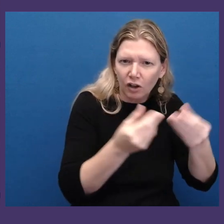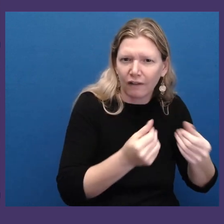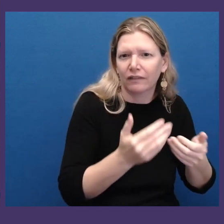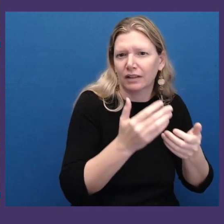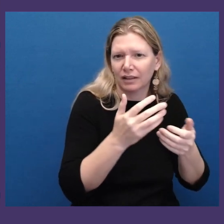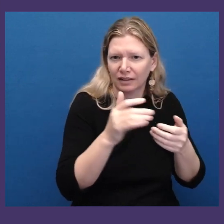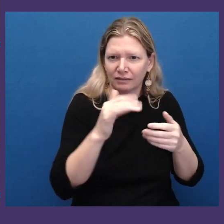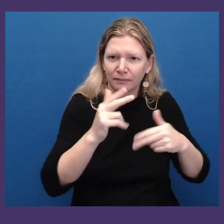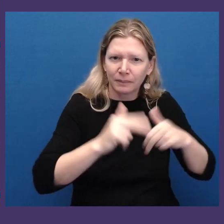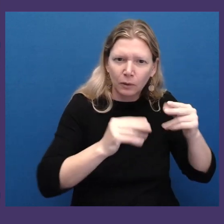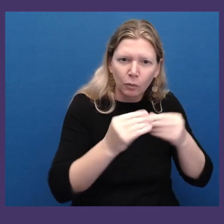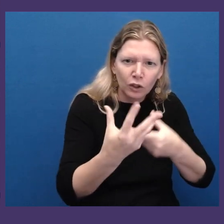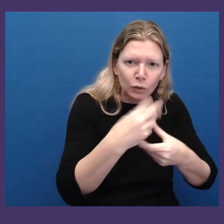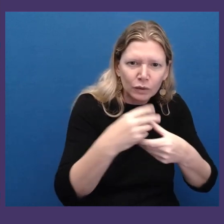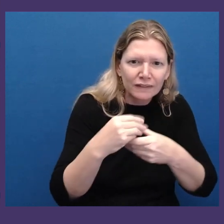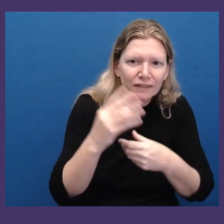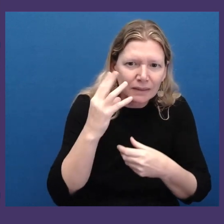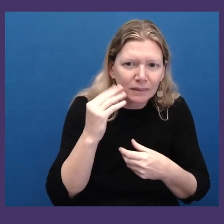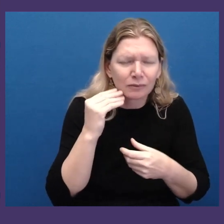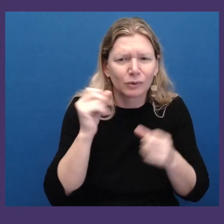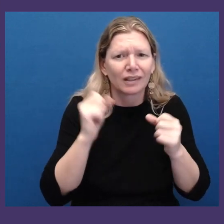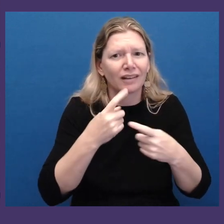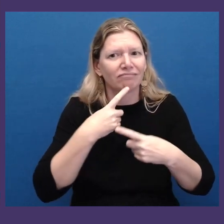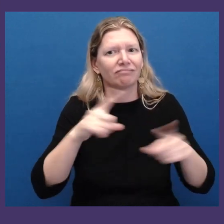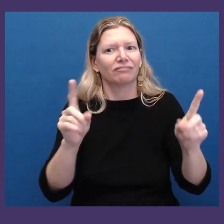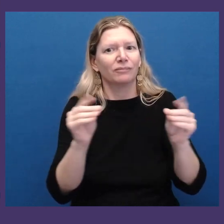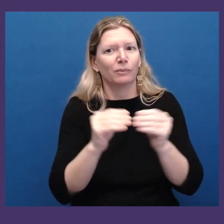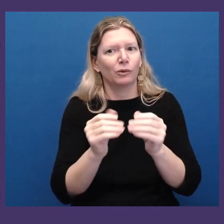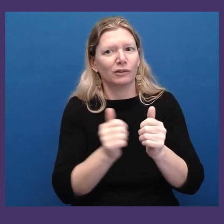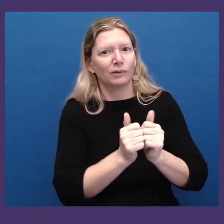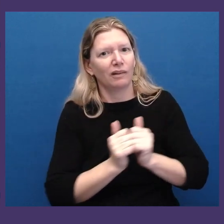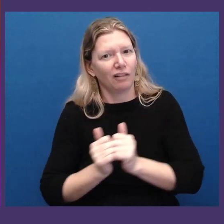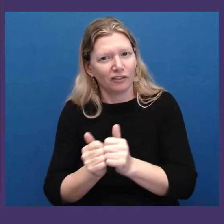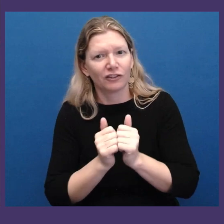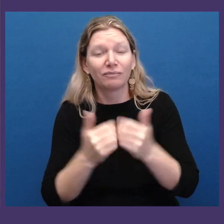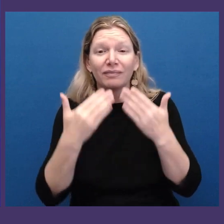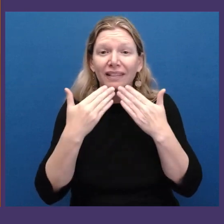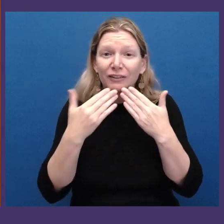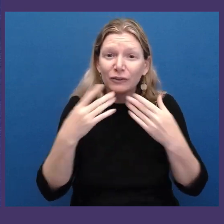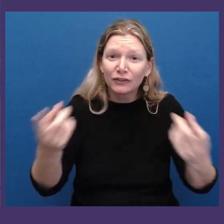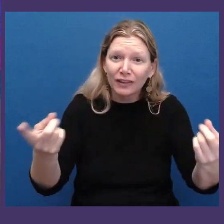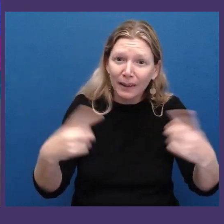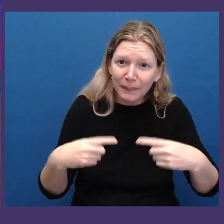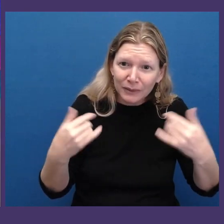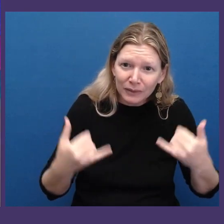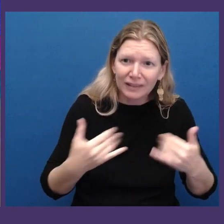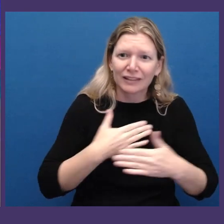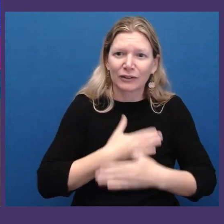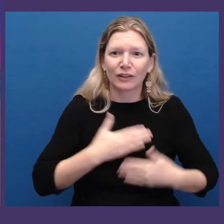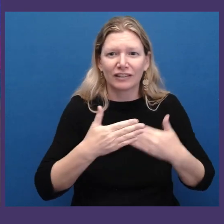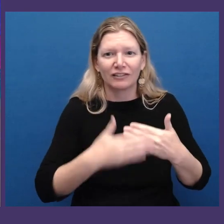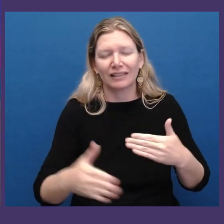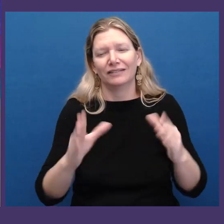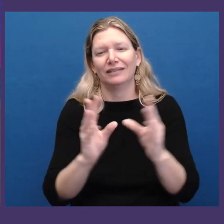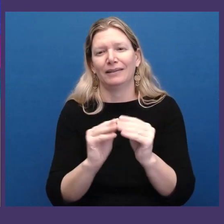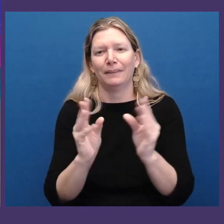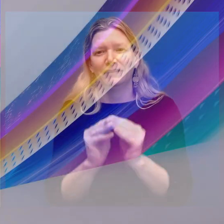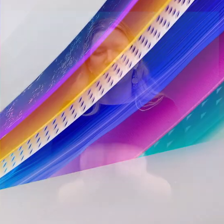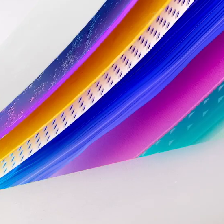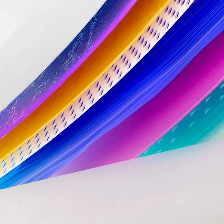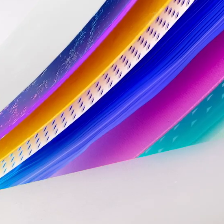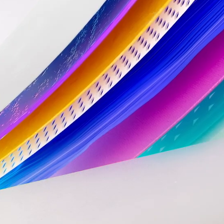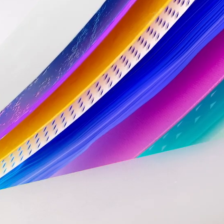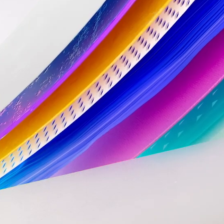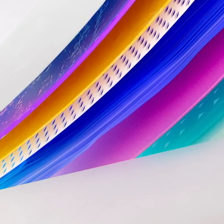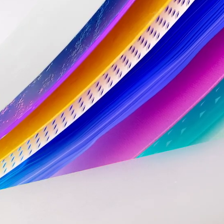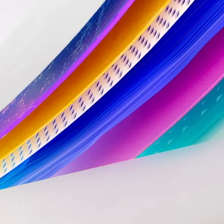definitely achieve more together. Thanks for coming today, and enjoy the rest of the summit. In animation, colorful,